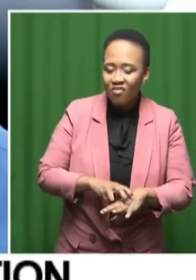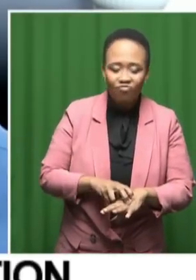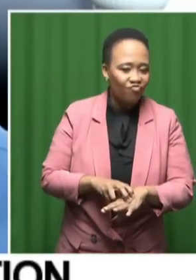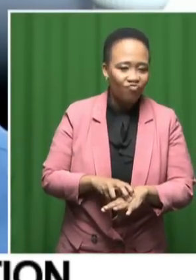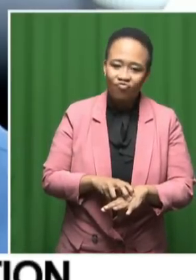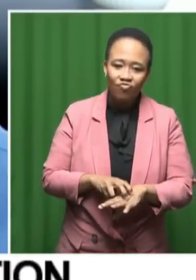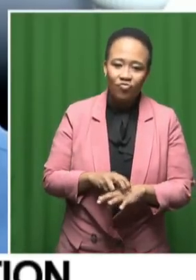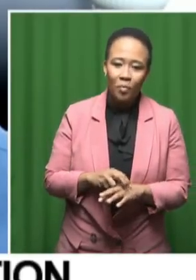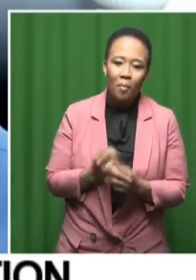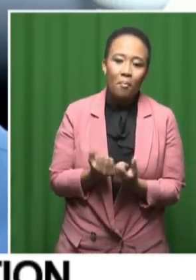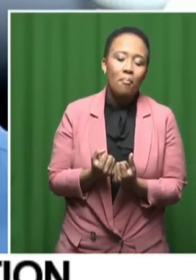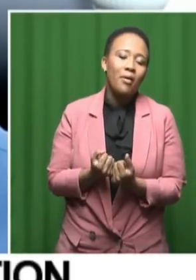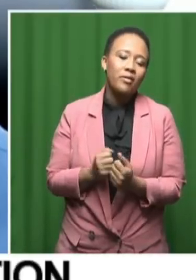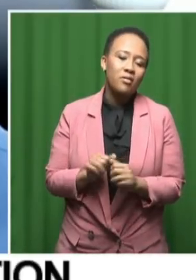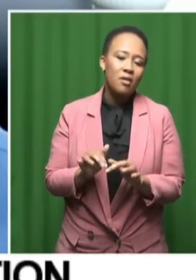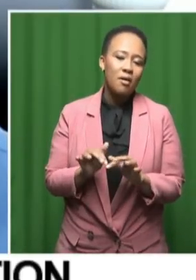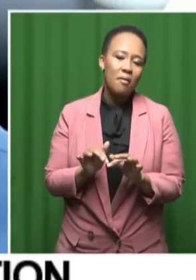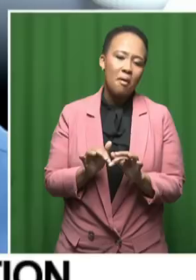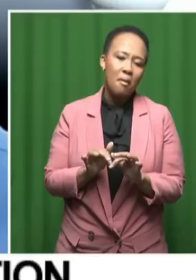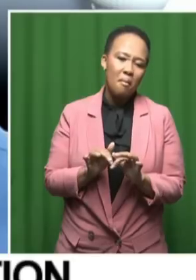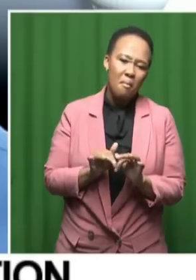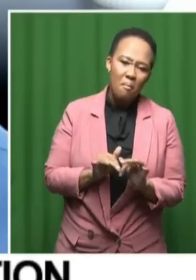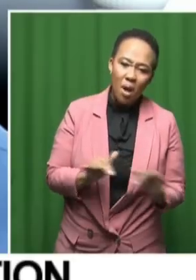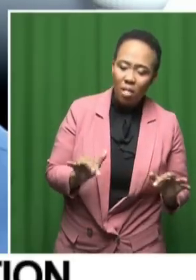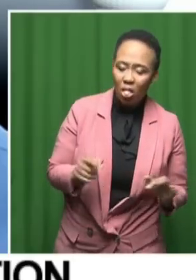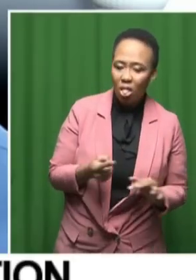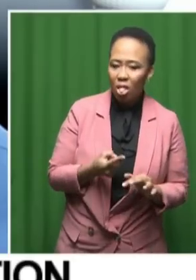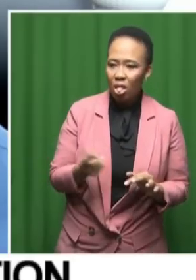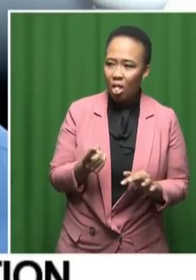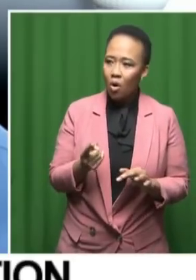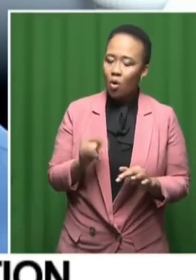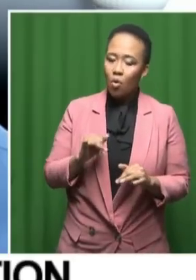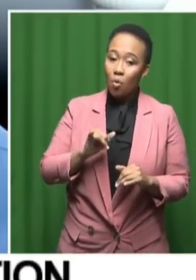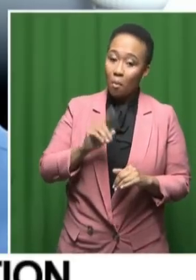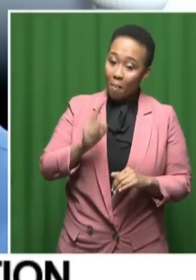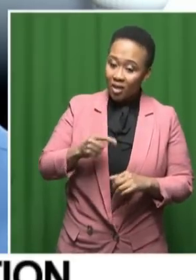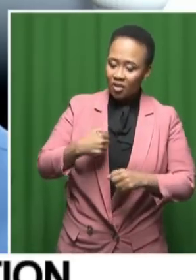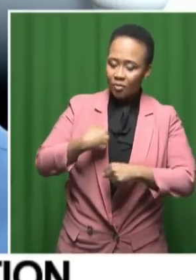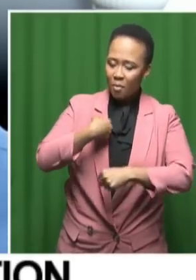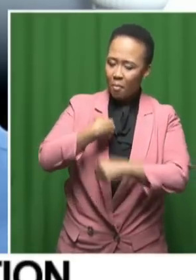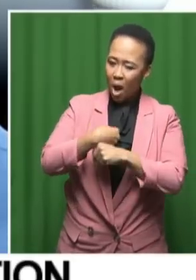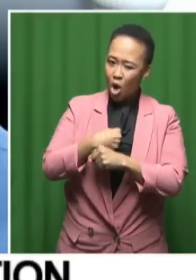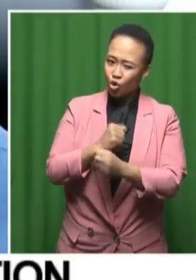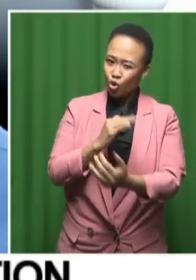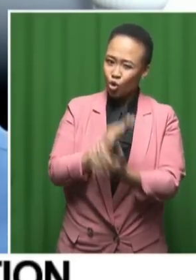are immunocompromised, just be cautious and make sure that you take the